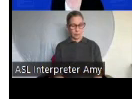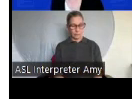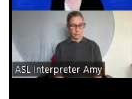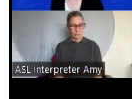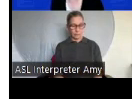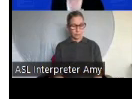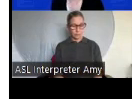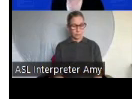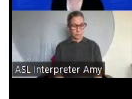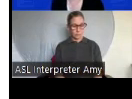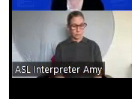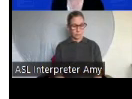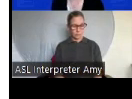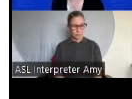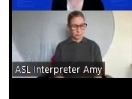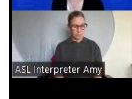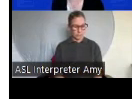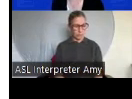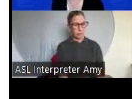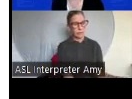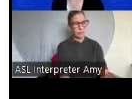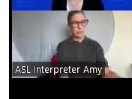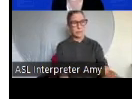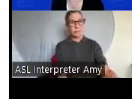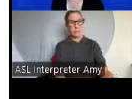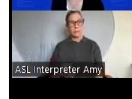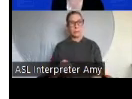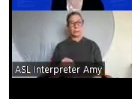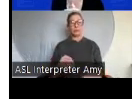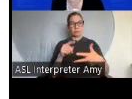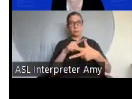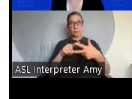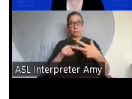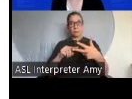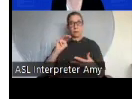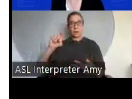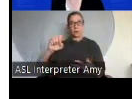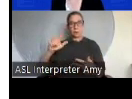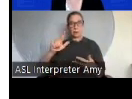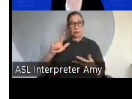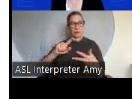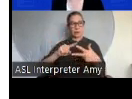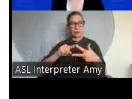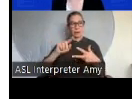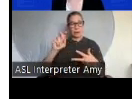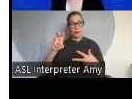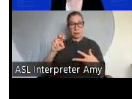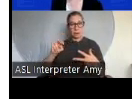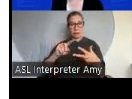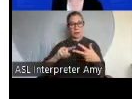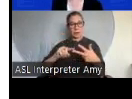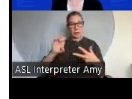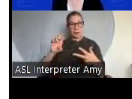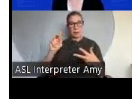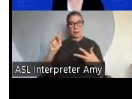Okay, we have Michael Harachi, we believe is not with us, followed by Kevin Mitchell, followed by Christina Ray. Are Kevin Mitchell